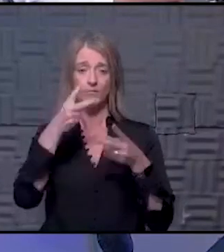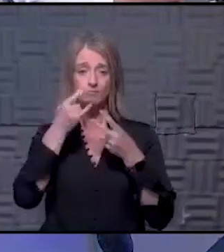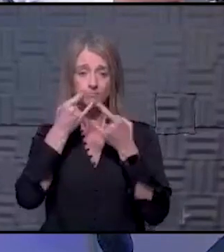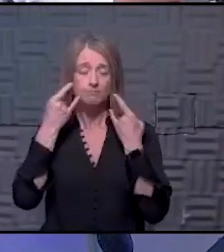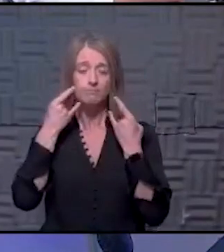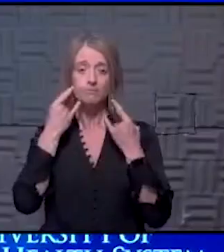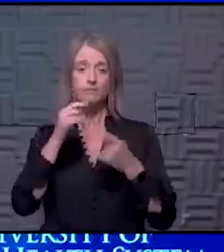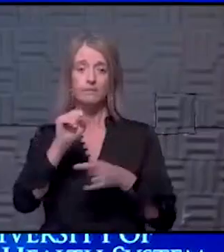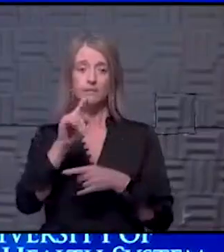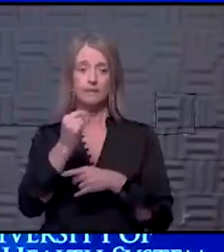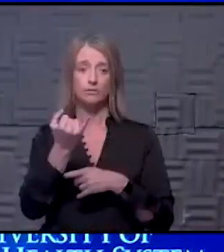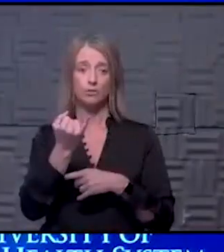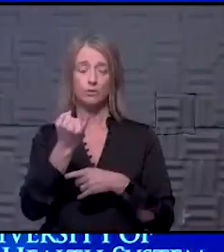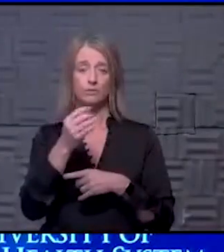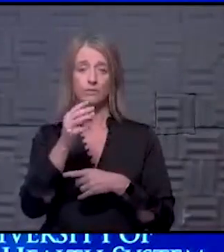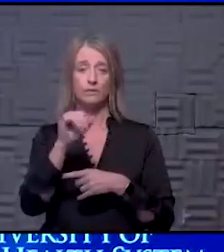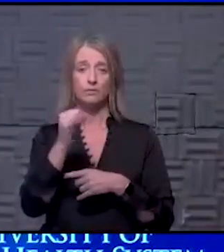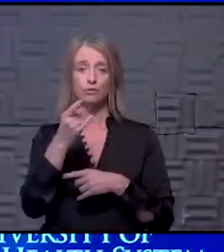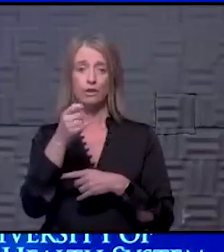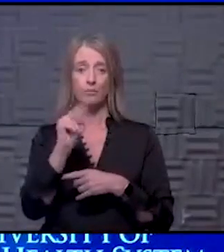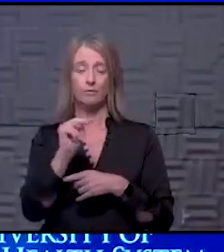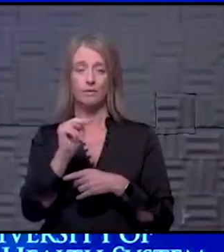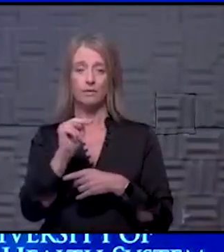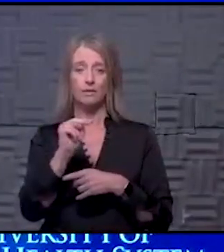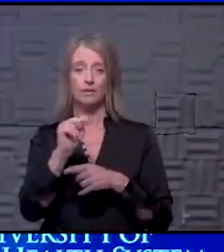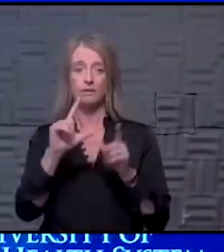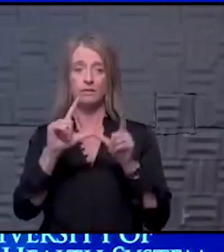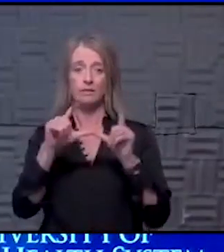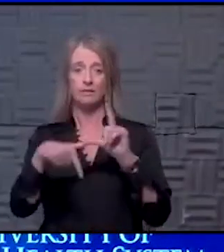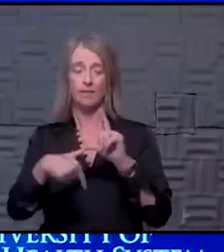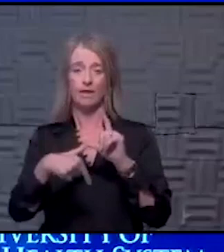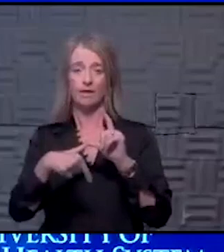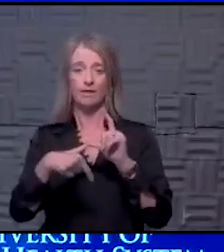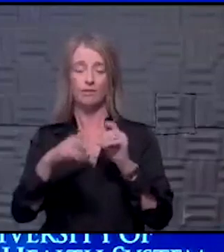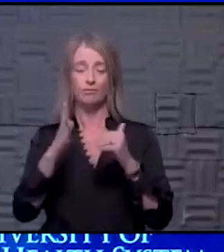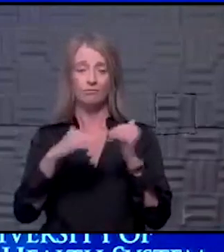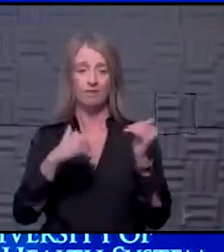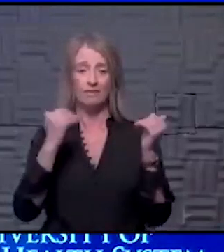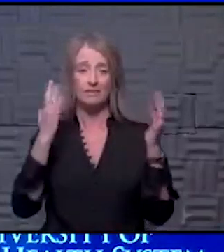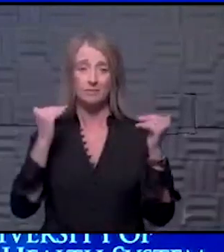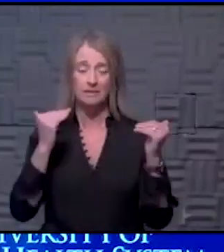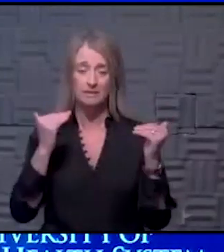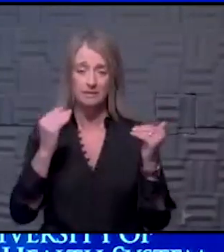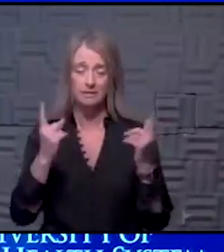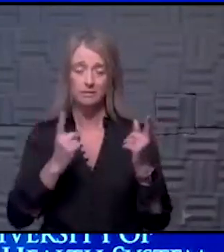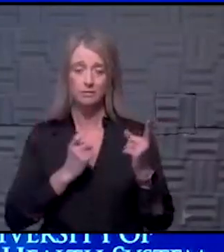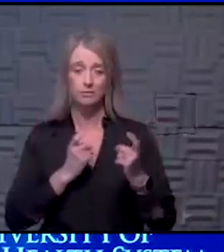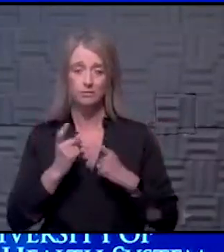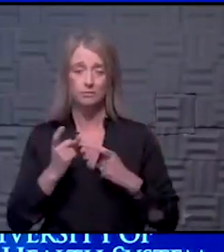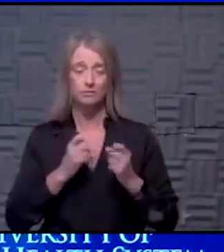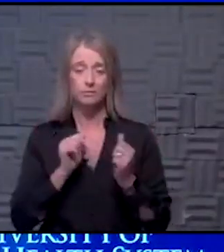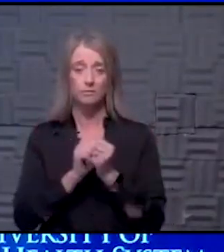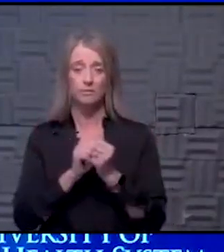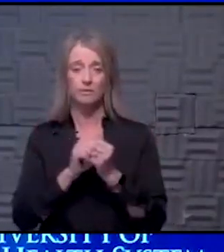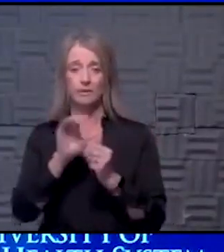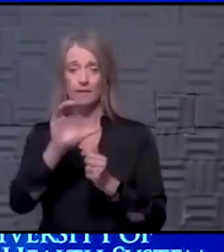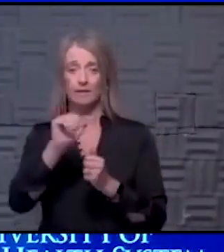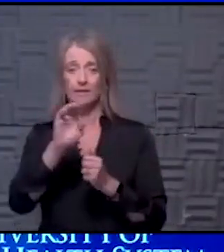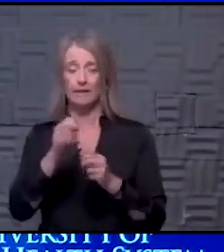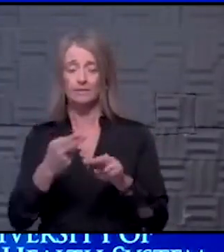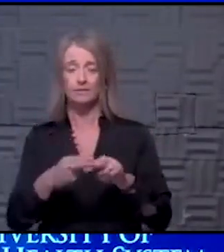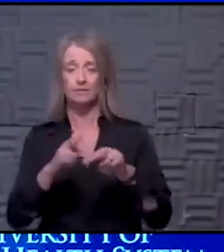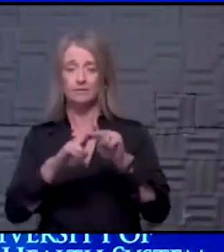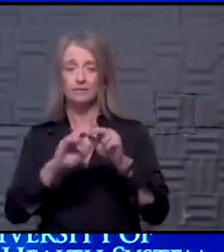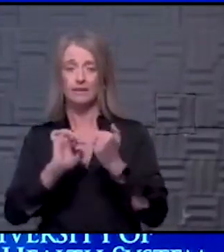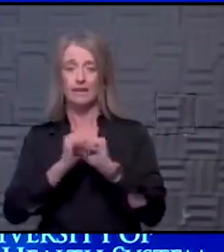and Joplin may have let their mandates expire earlier than expected. Her question is, with the cases rising, how